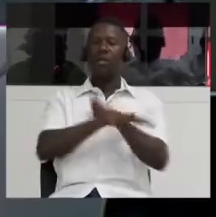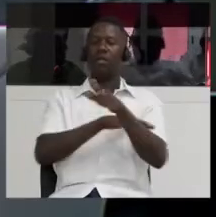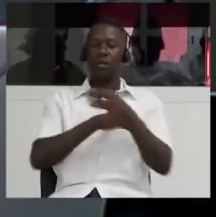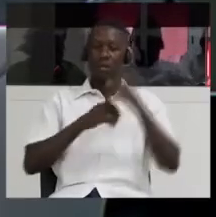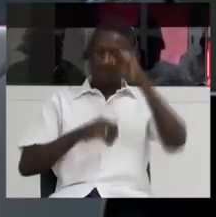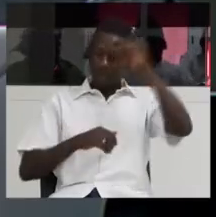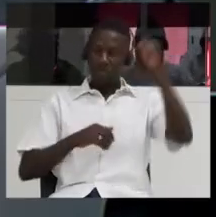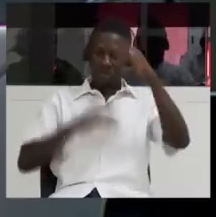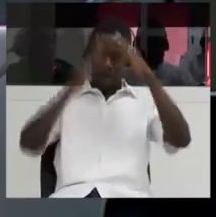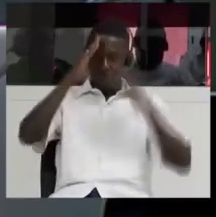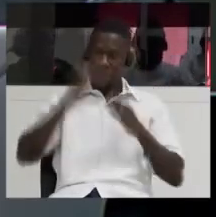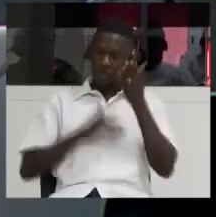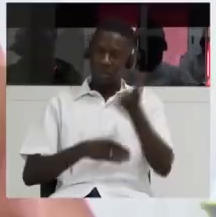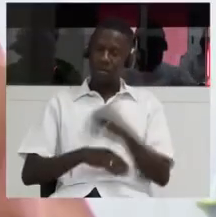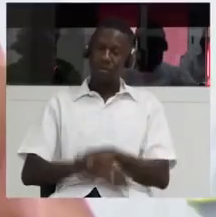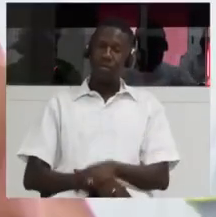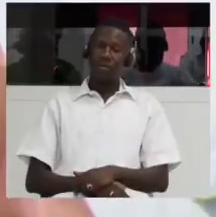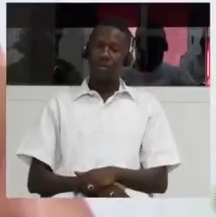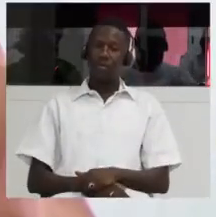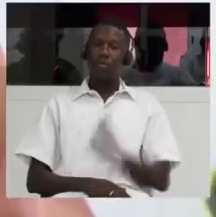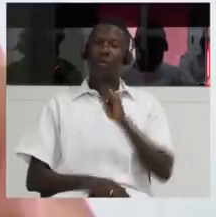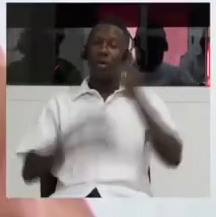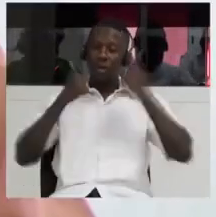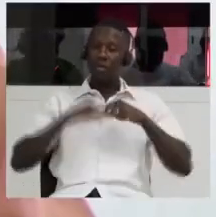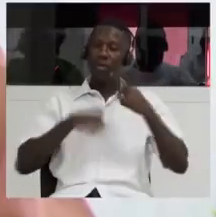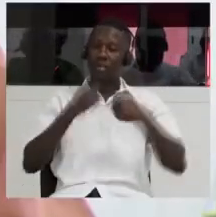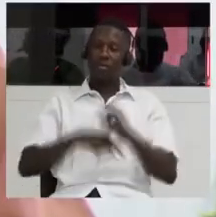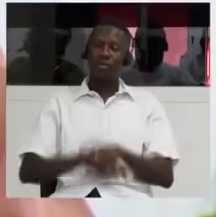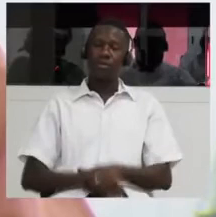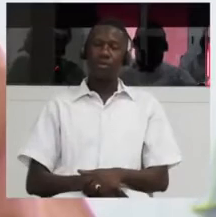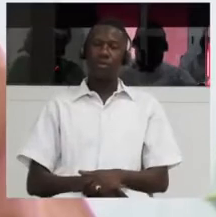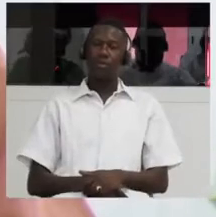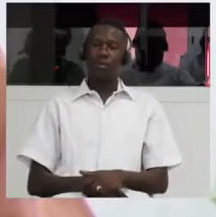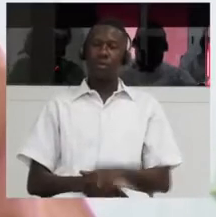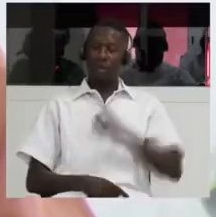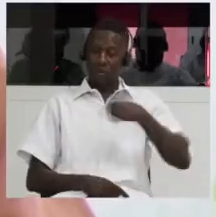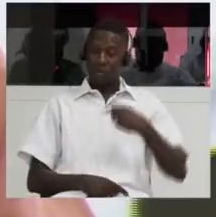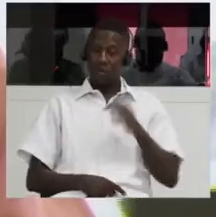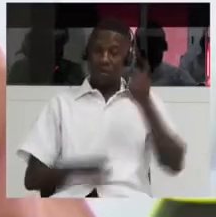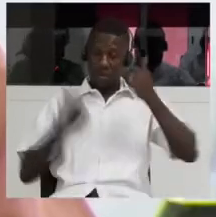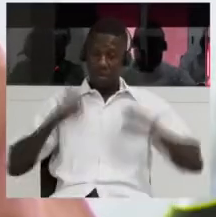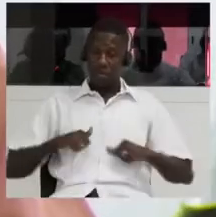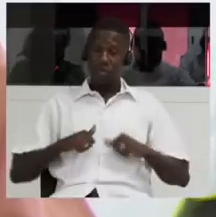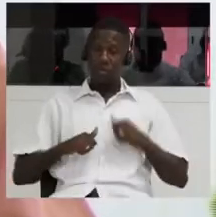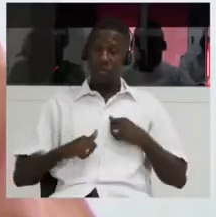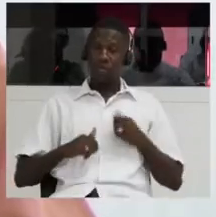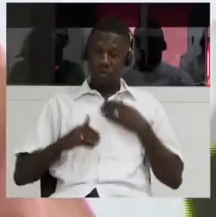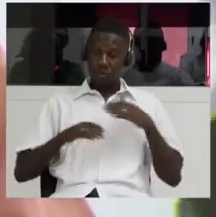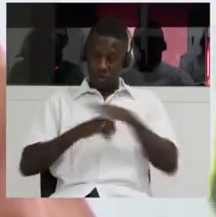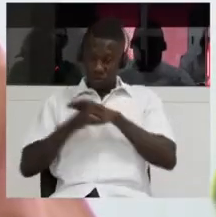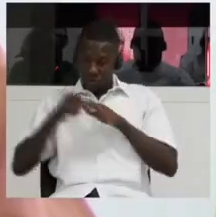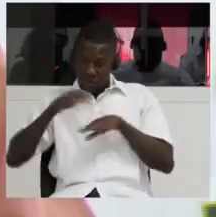What happened after that? After what happened was we took cover because all gates were closed.